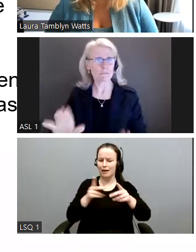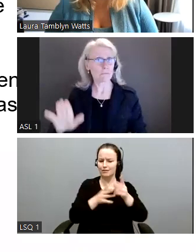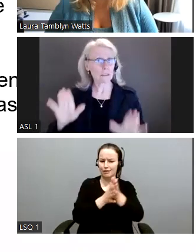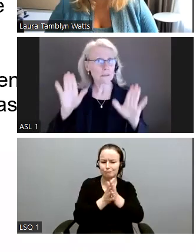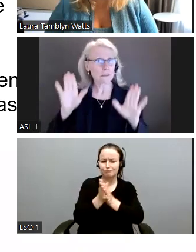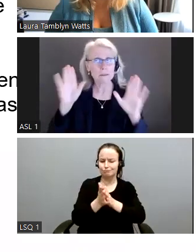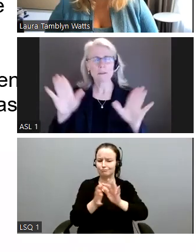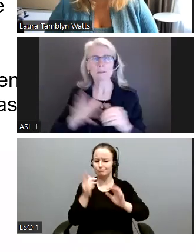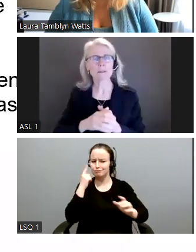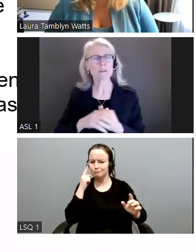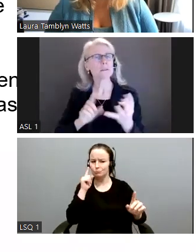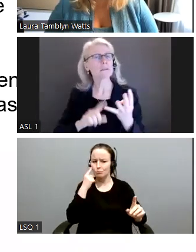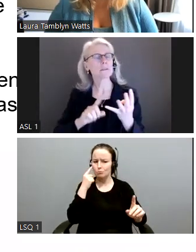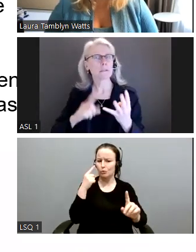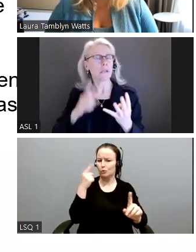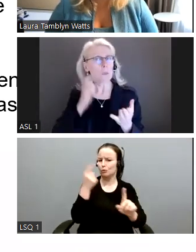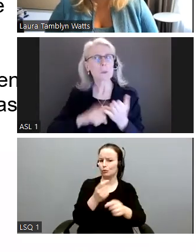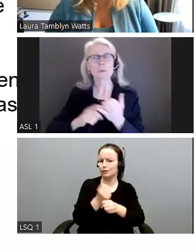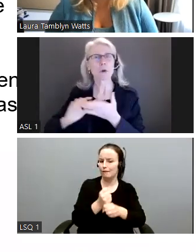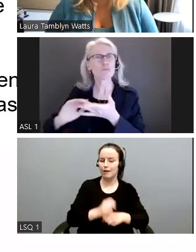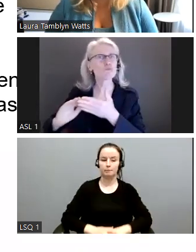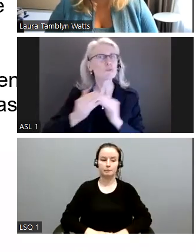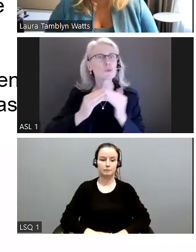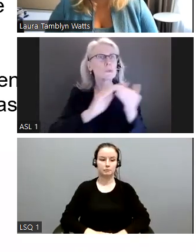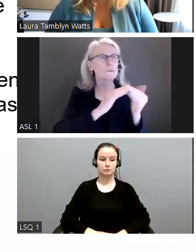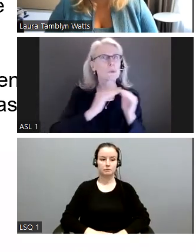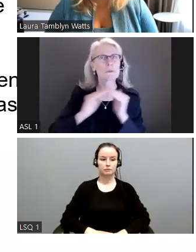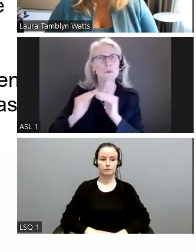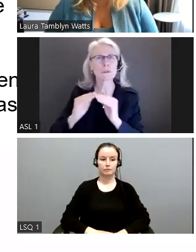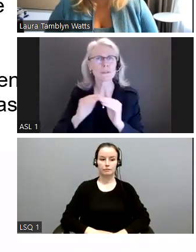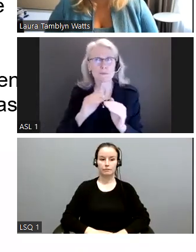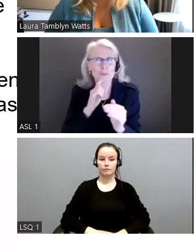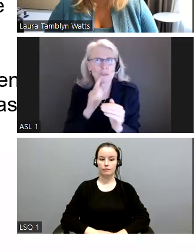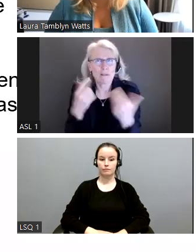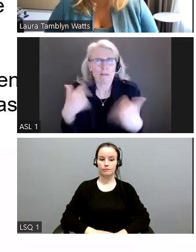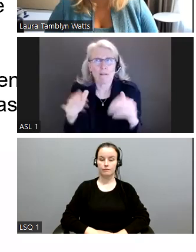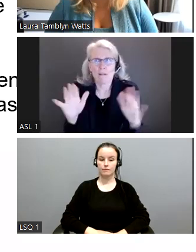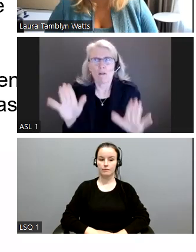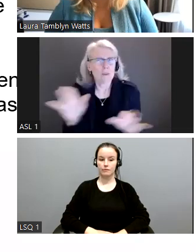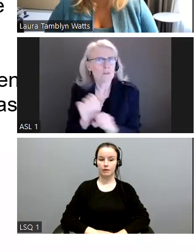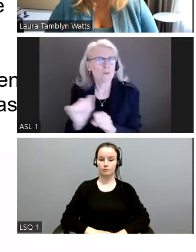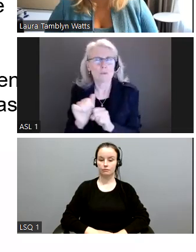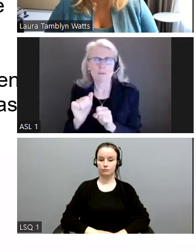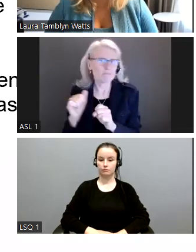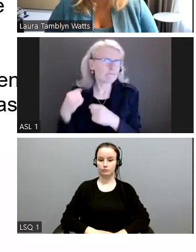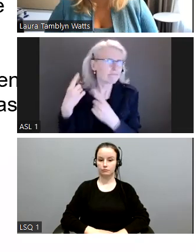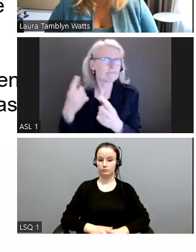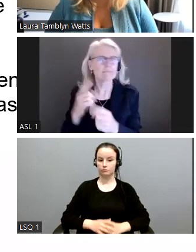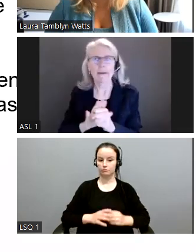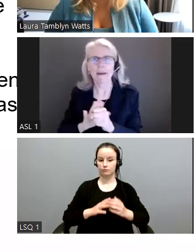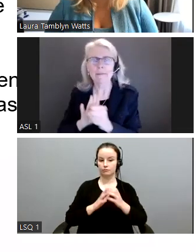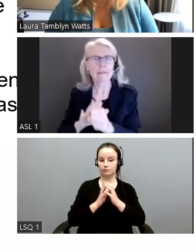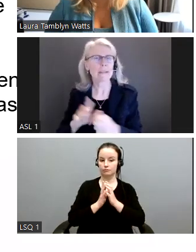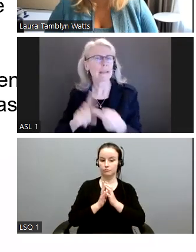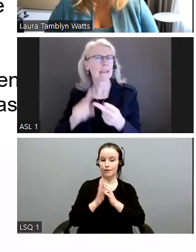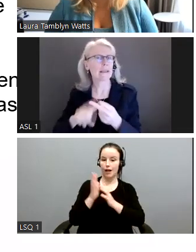was community, and community, not just with fabulous people who are doing this work, the advocates, the academics, but